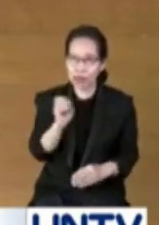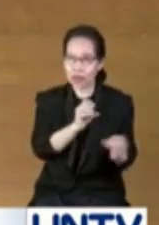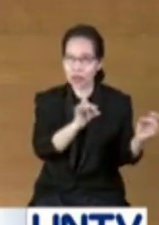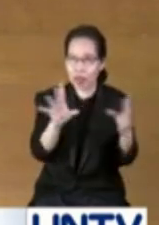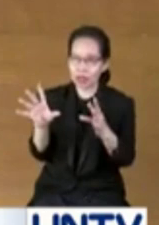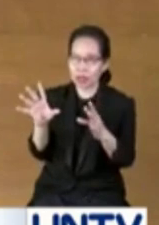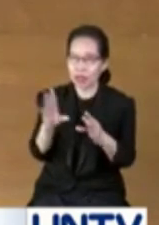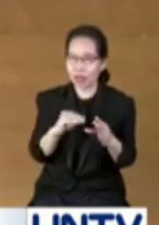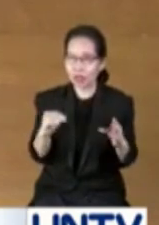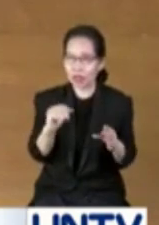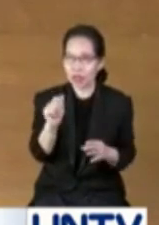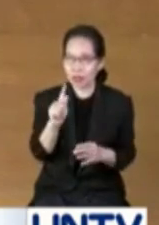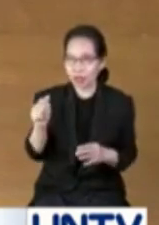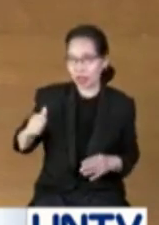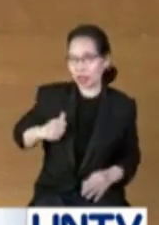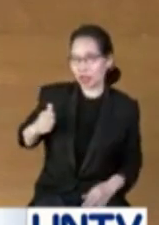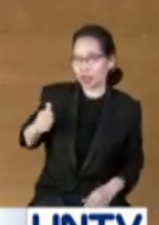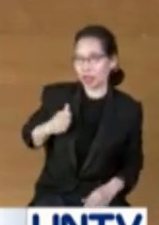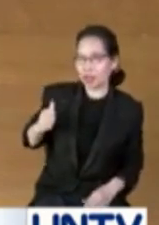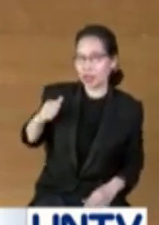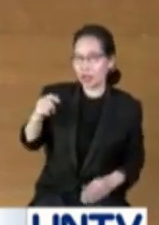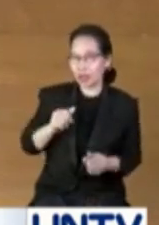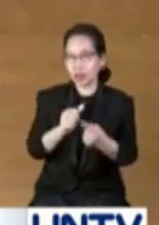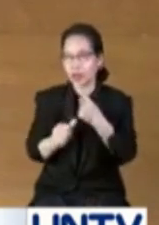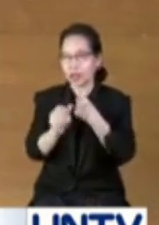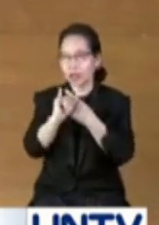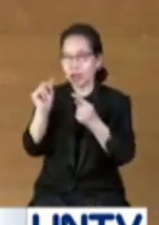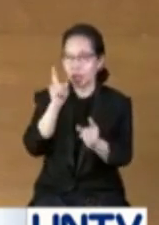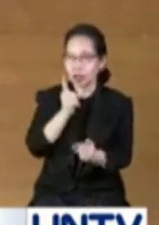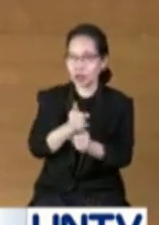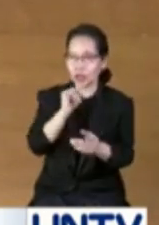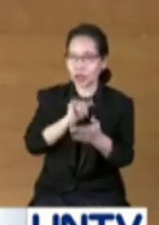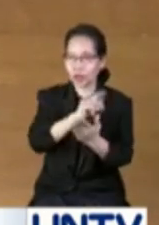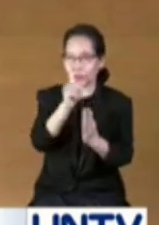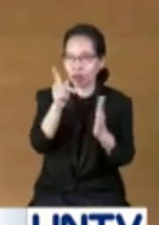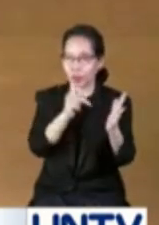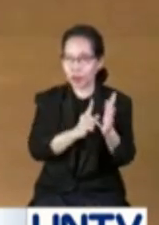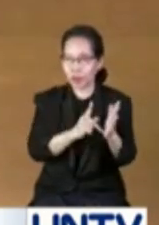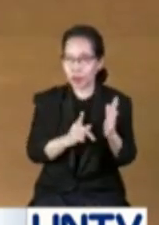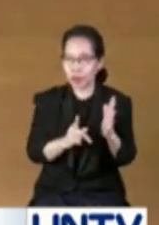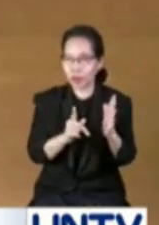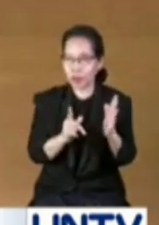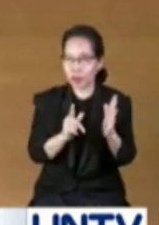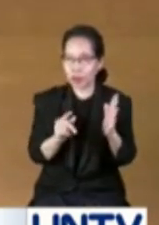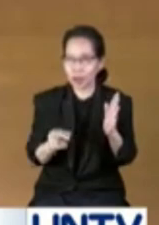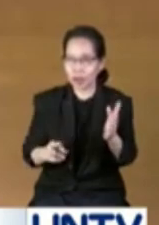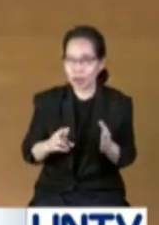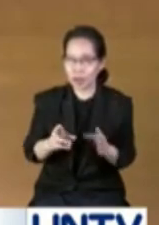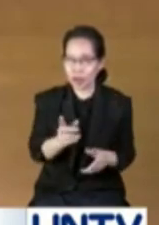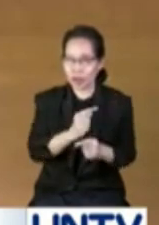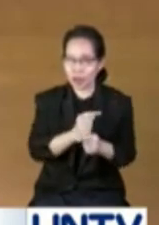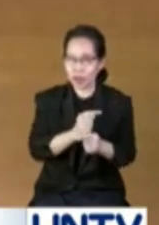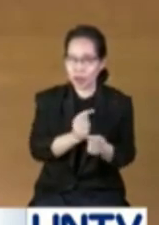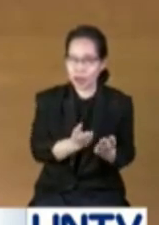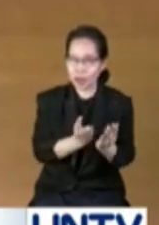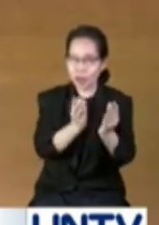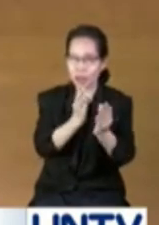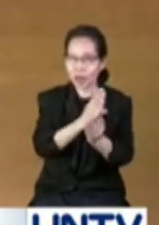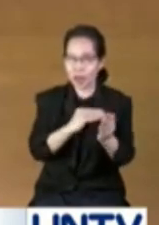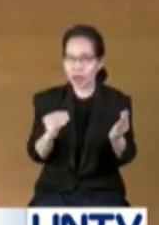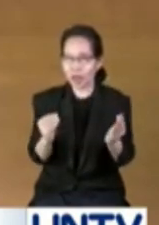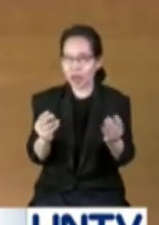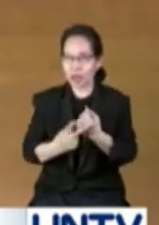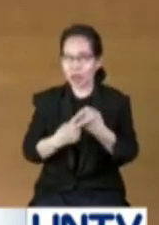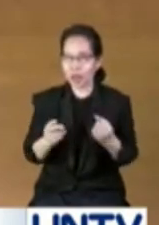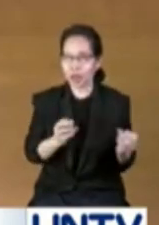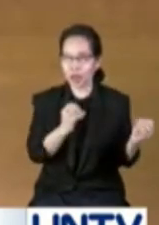Canada. Our priority is to ensure that the principles of ethical recruitment, fair employment, and the safe and orderly migration